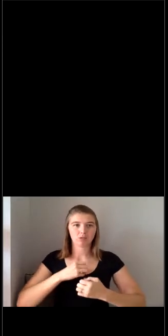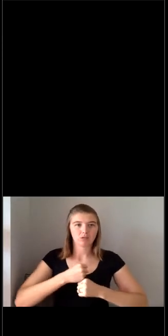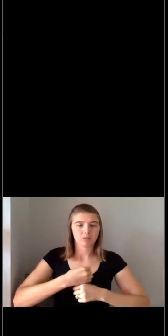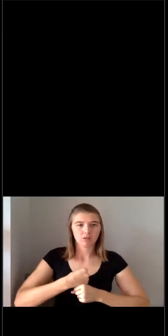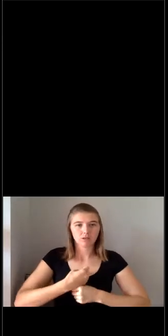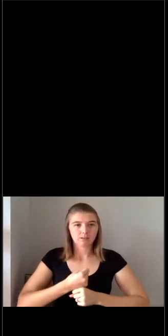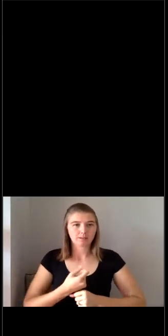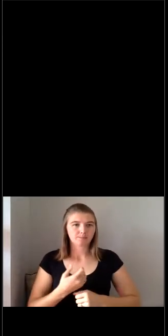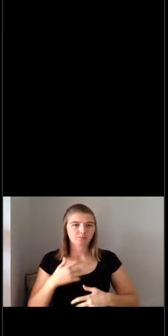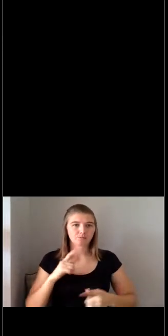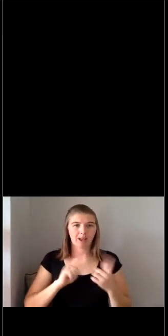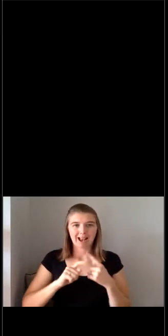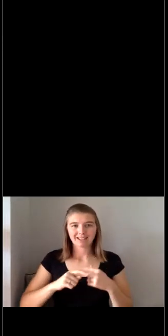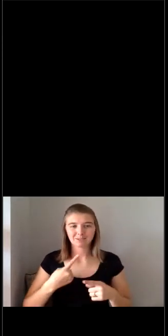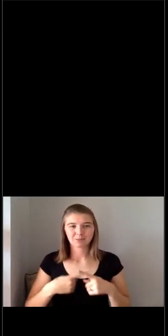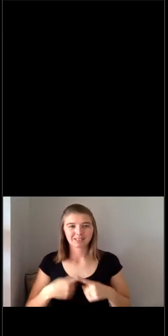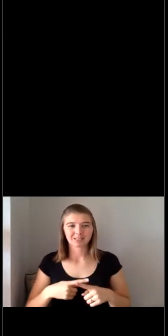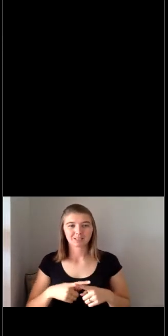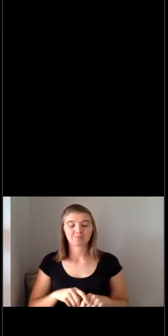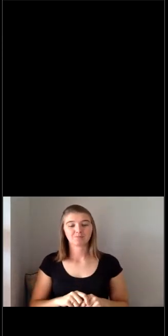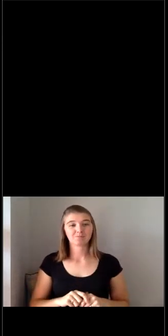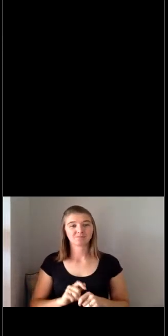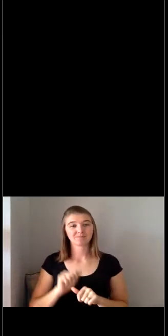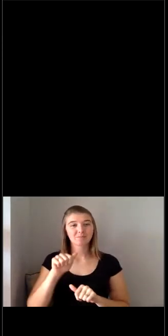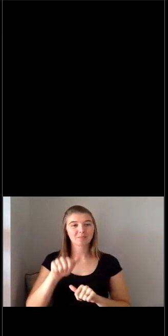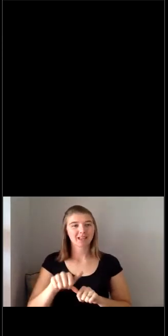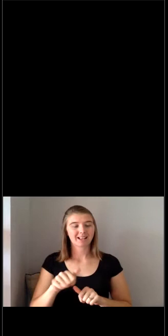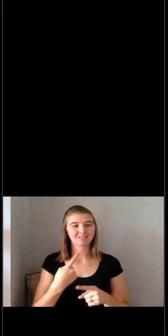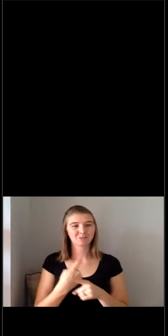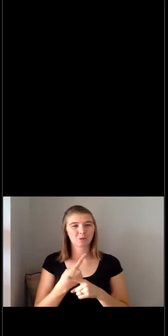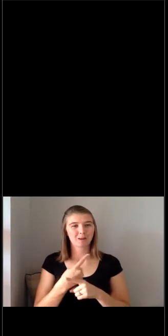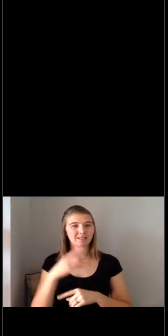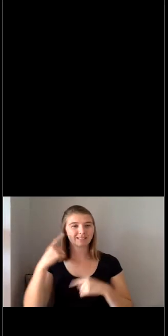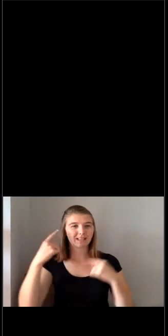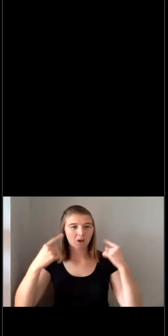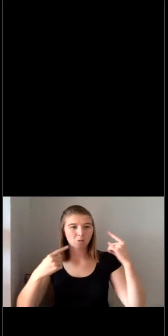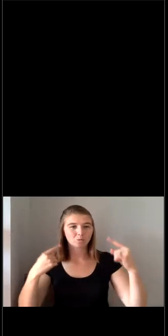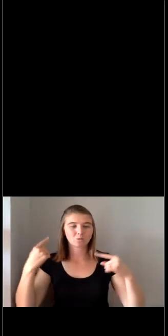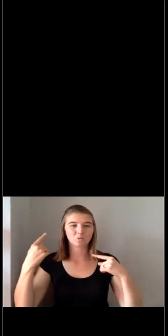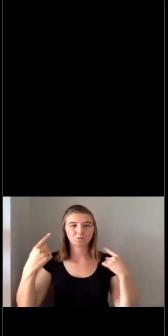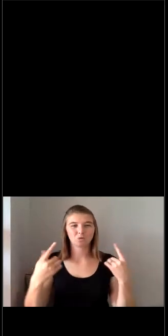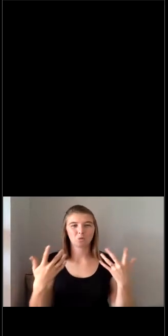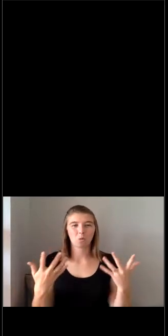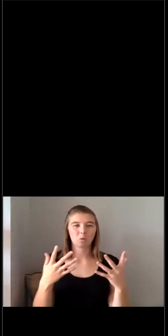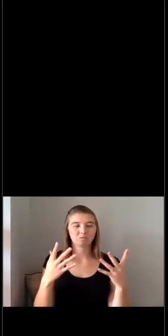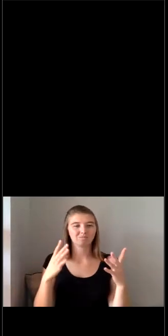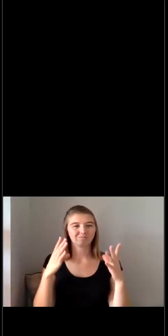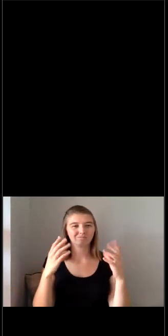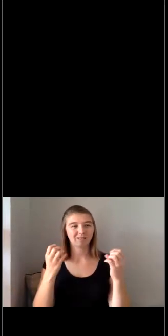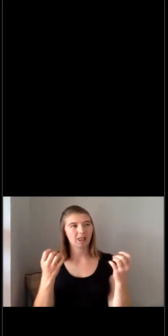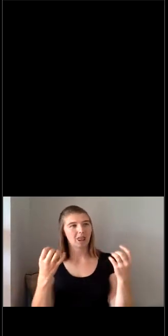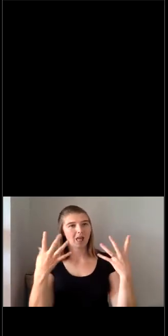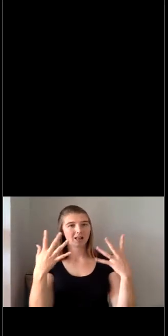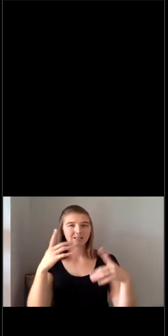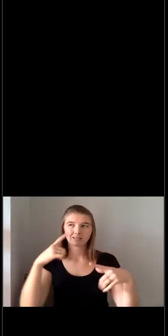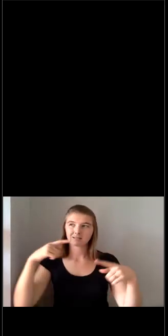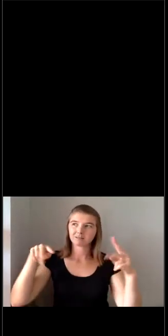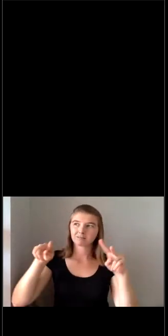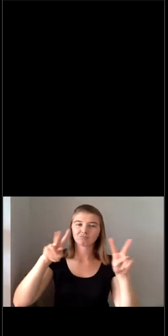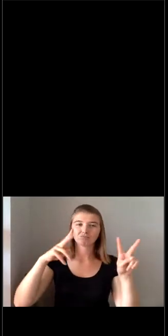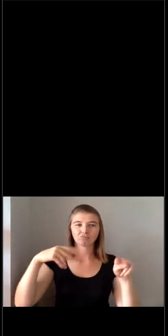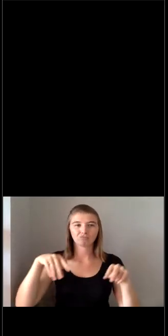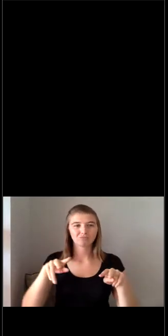of the practice, because when I'm asking a live audience, you know, do you like all sounds? People are very emotional and vehemently say, of course I don't like